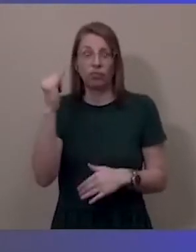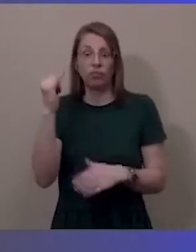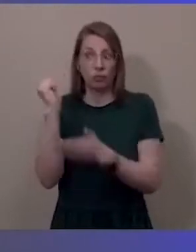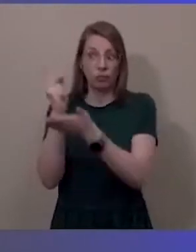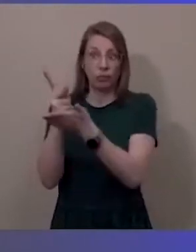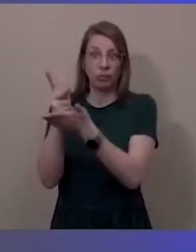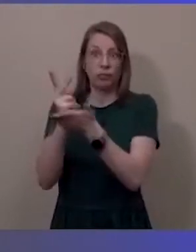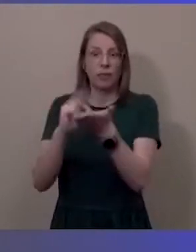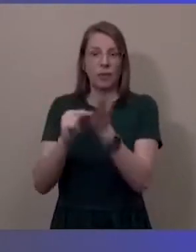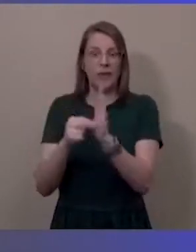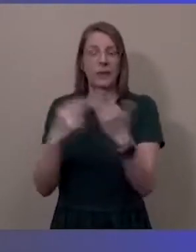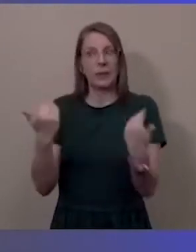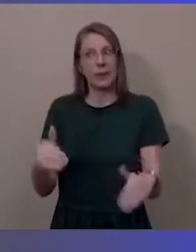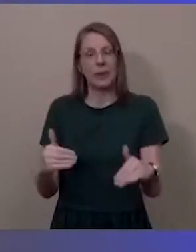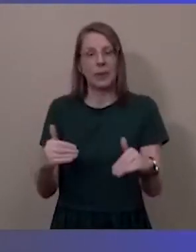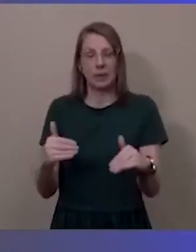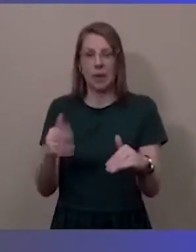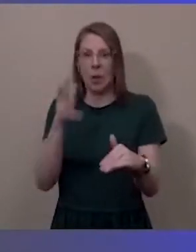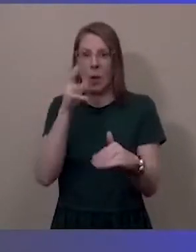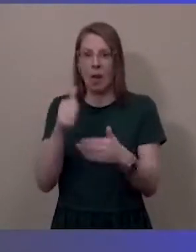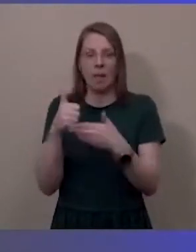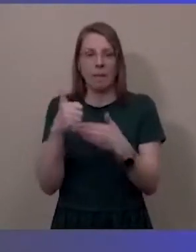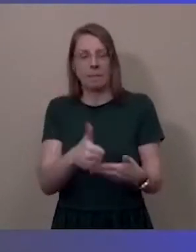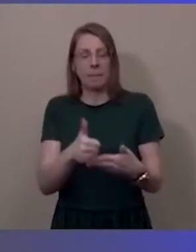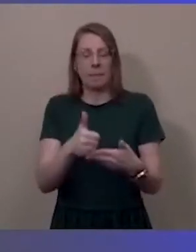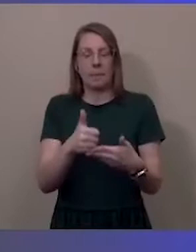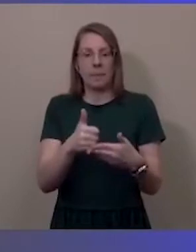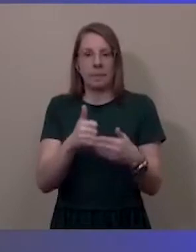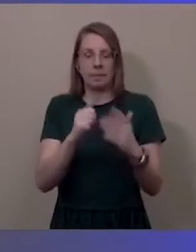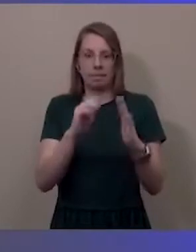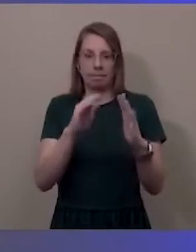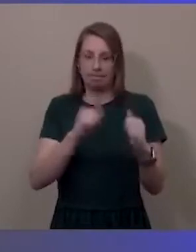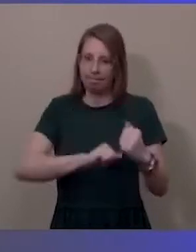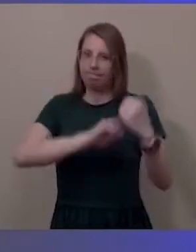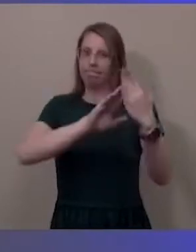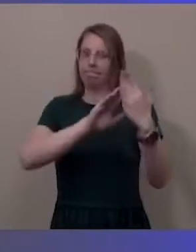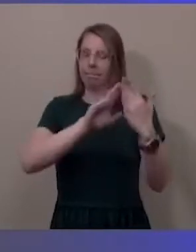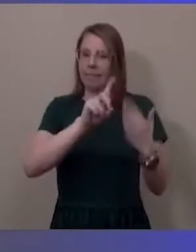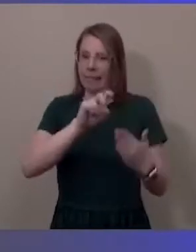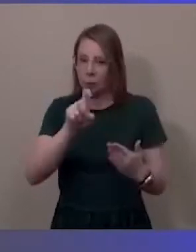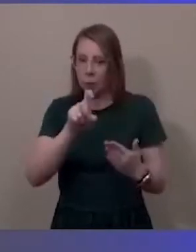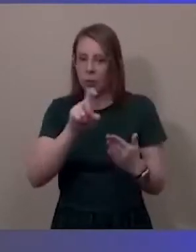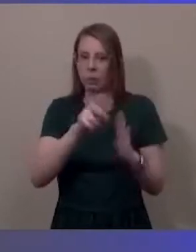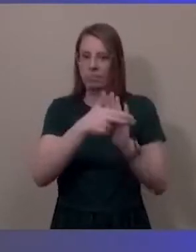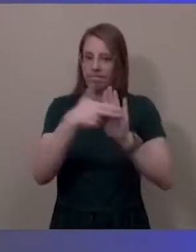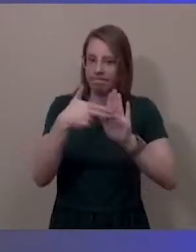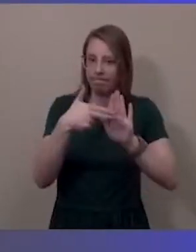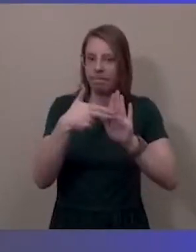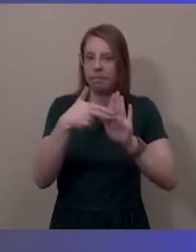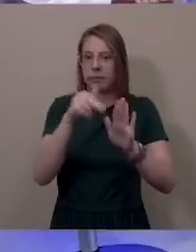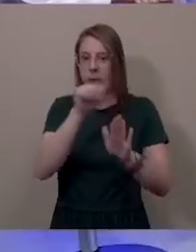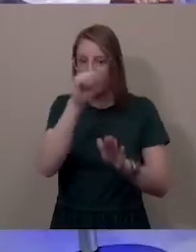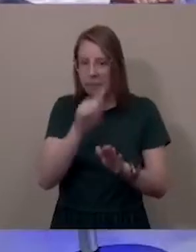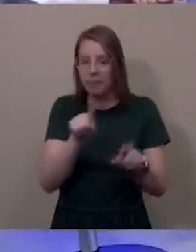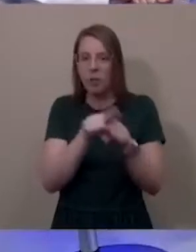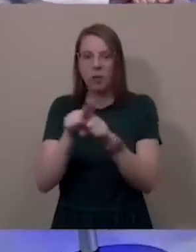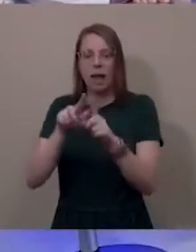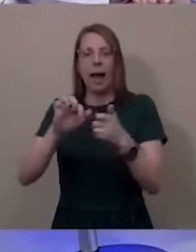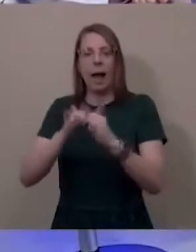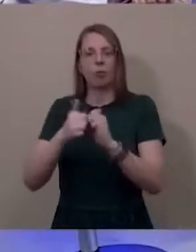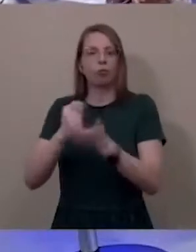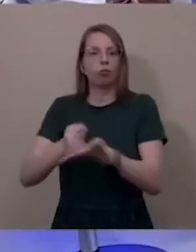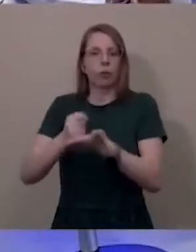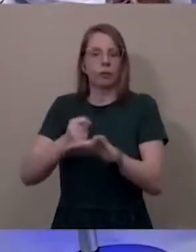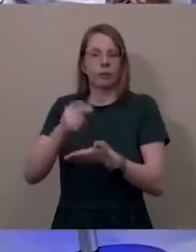approved, it's going to really change the game in terms of how we diagnose Alzheimer's and how we treat Alzheimer's. So tell us a little bit. You have